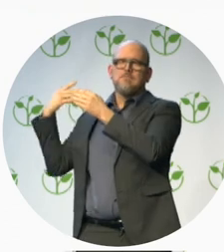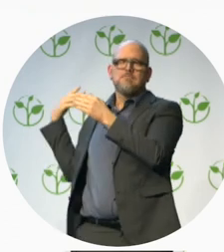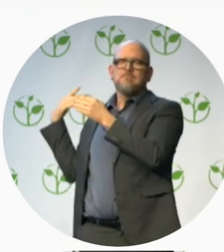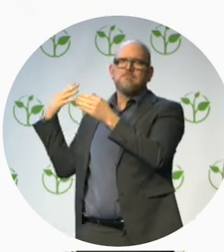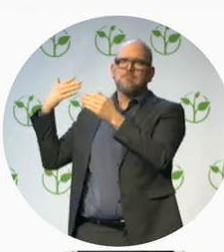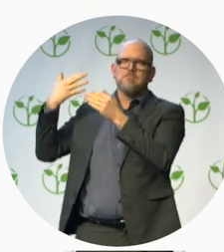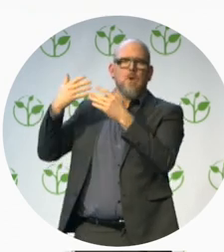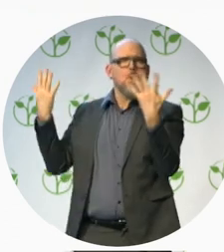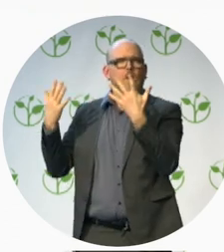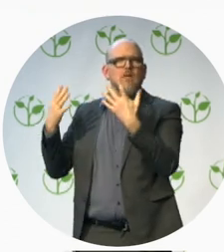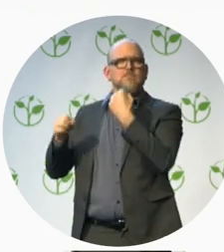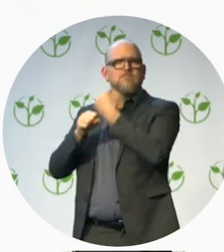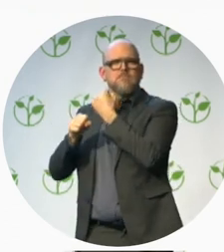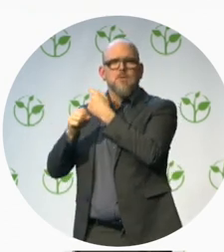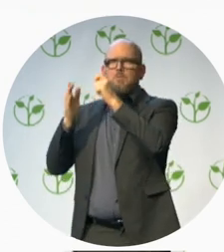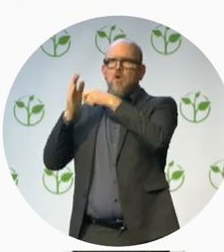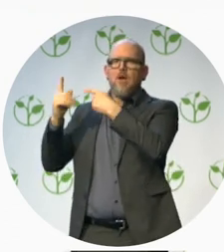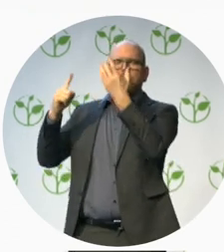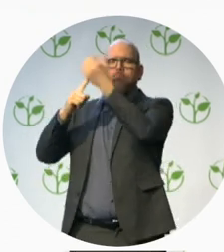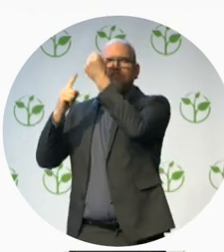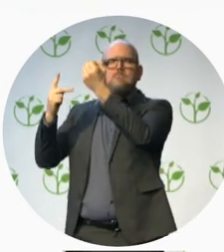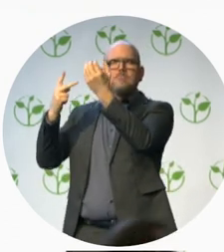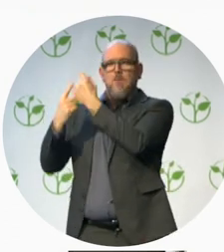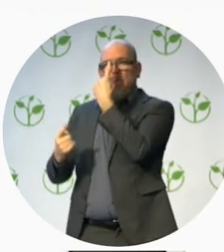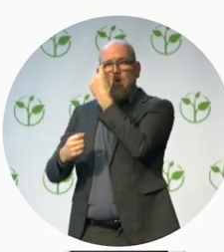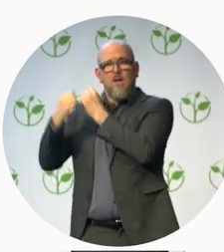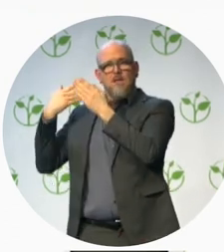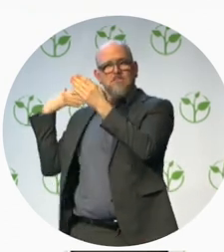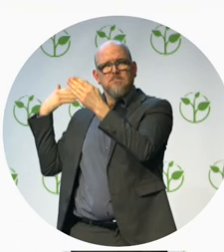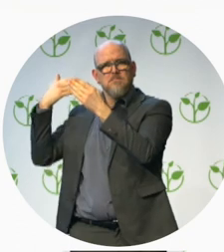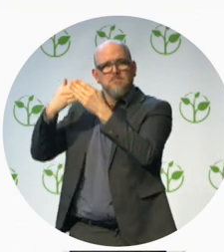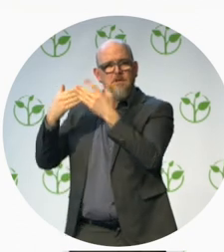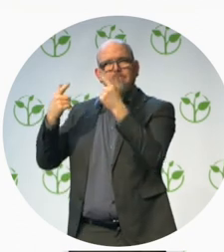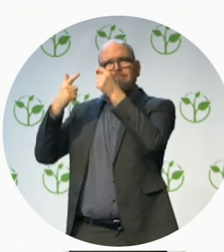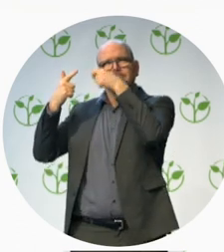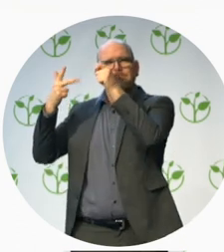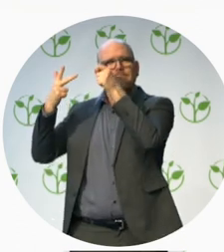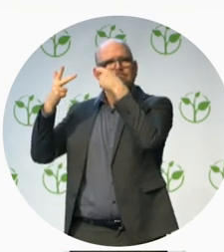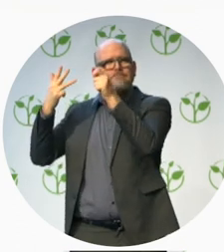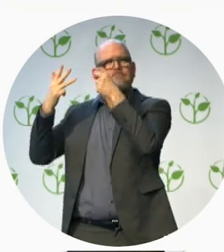And whoever's talking down the back there, I will run down and catch you.